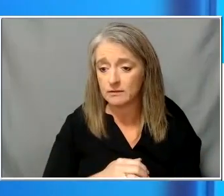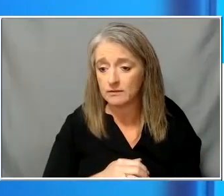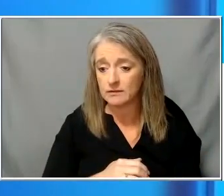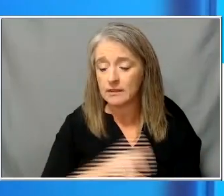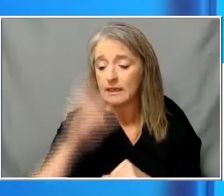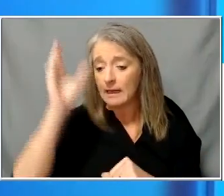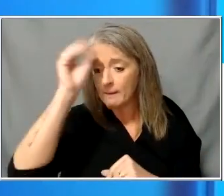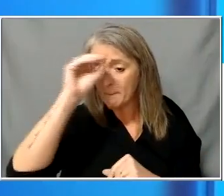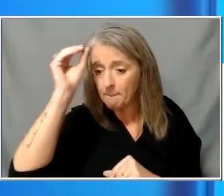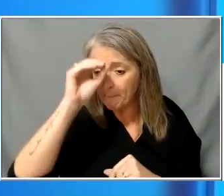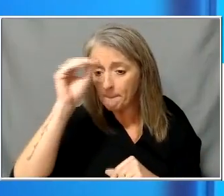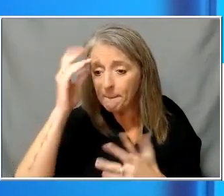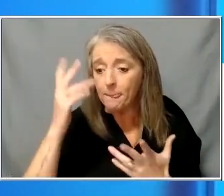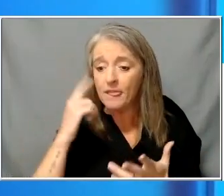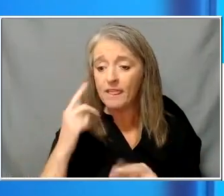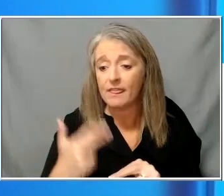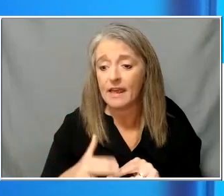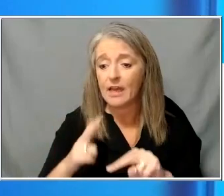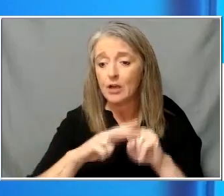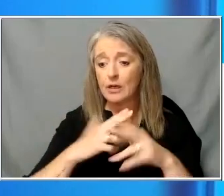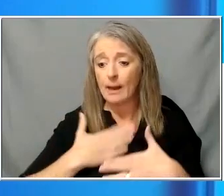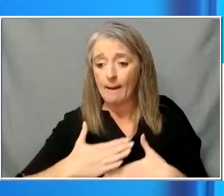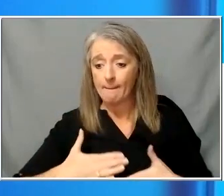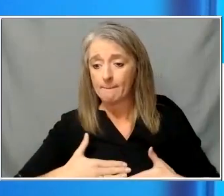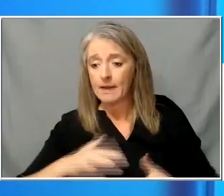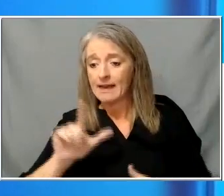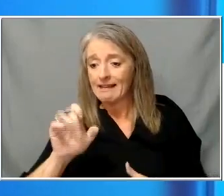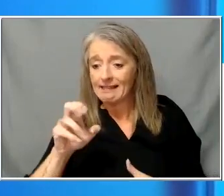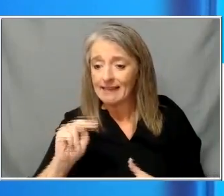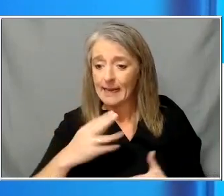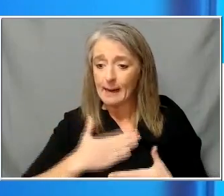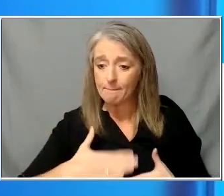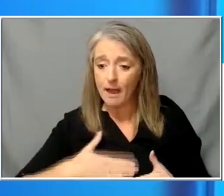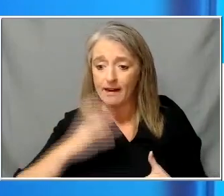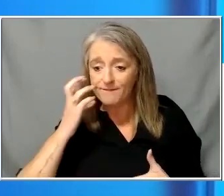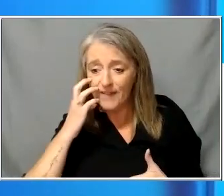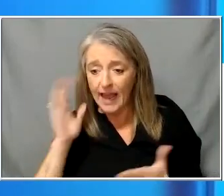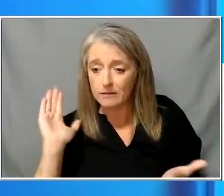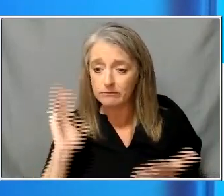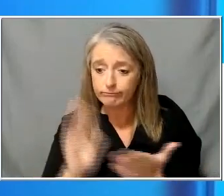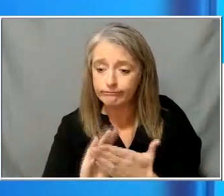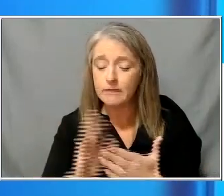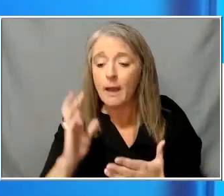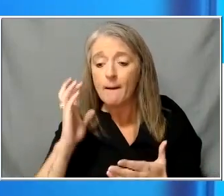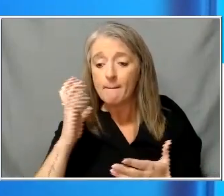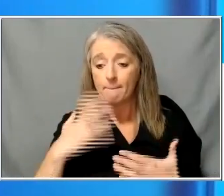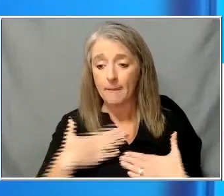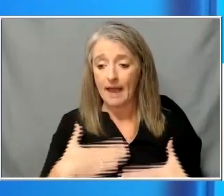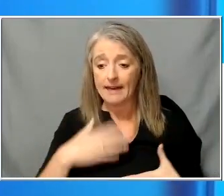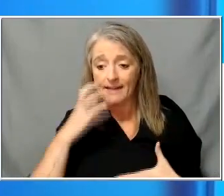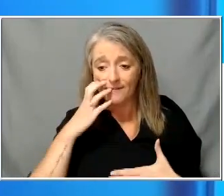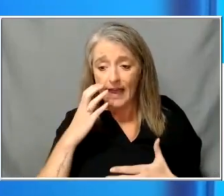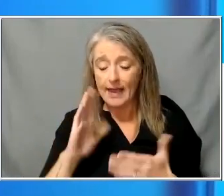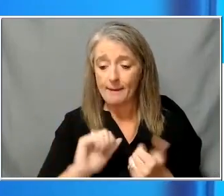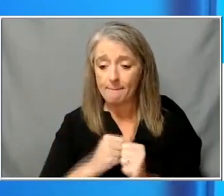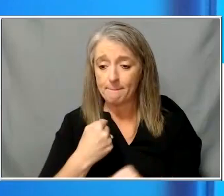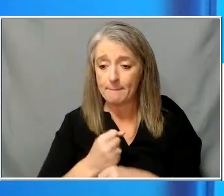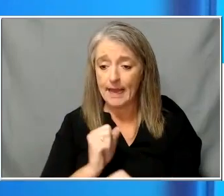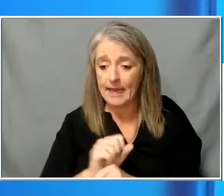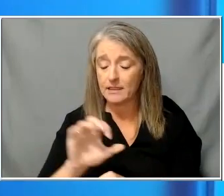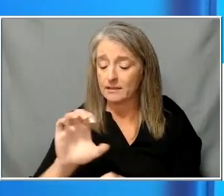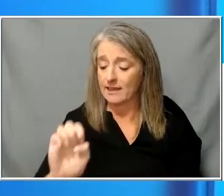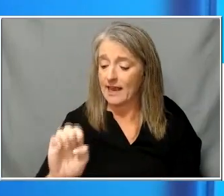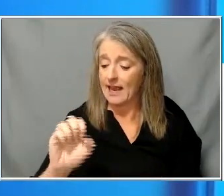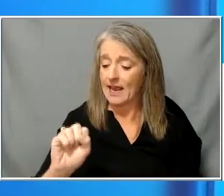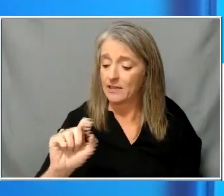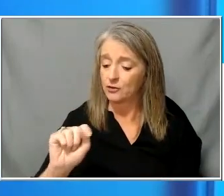has something to do with increasing lean body mass, decreasing body fat. We know body fat produces estrogen, which is like fertilizer for many types of